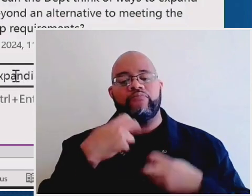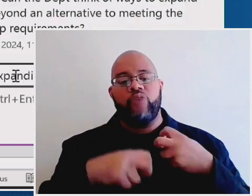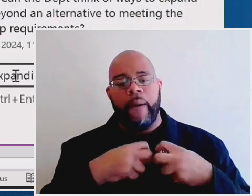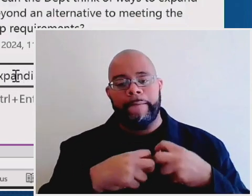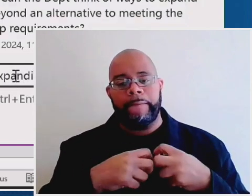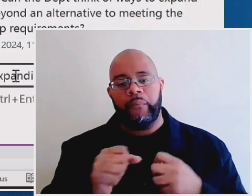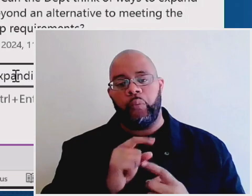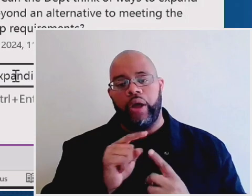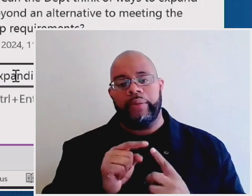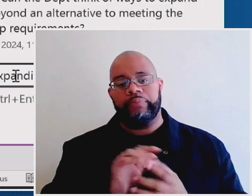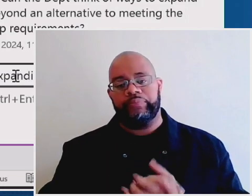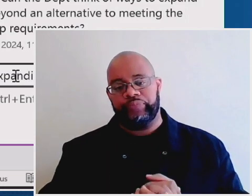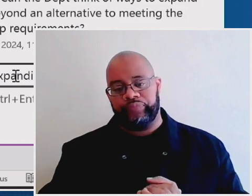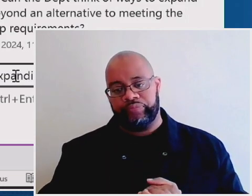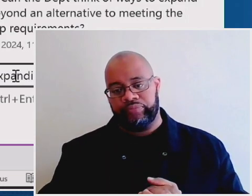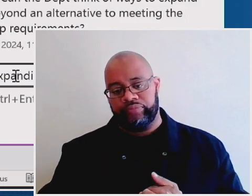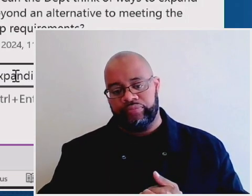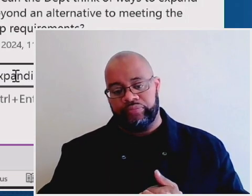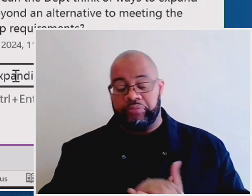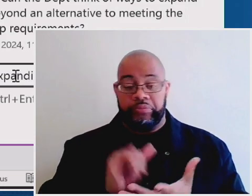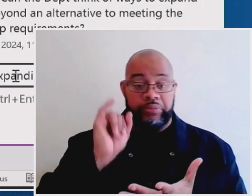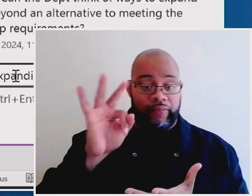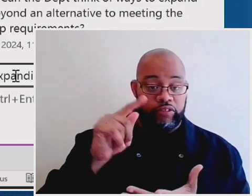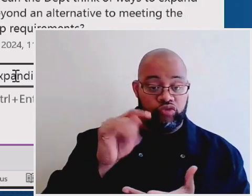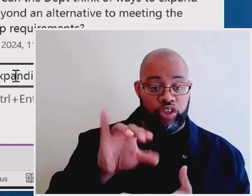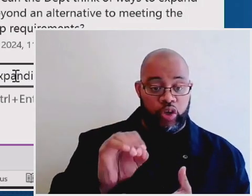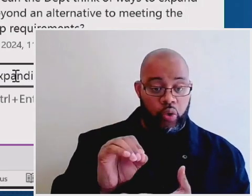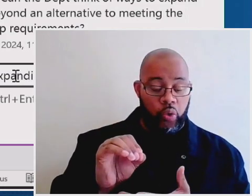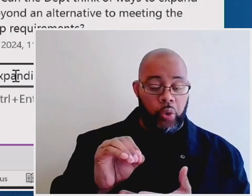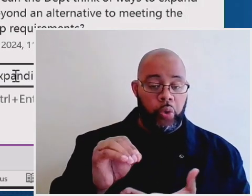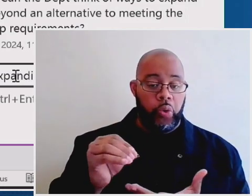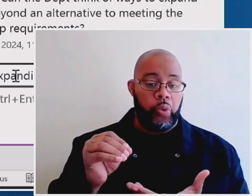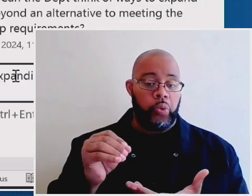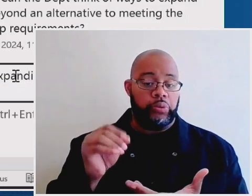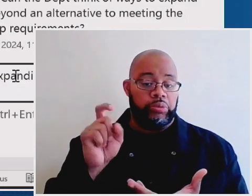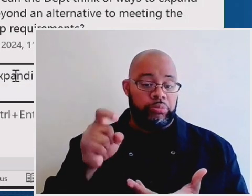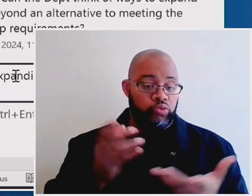when if TRIO were to be able to serve